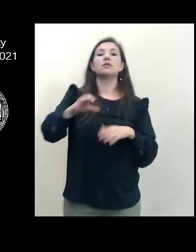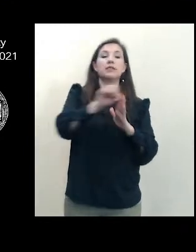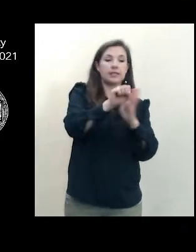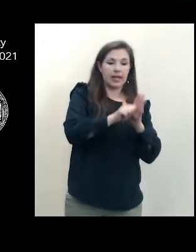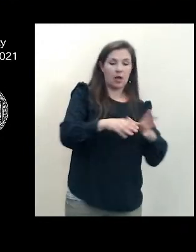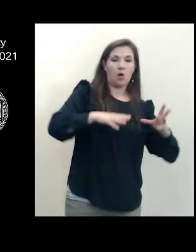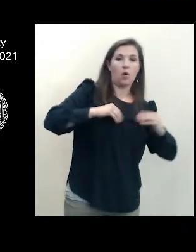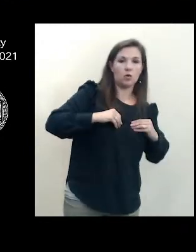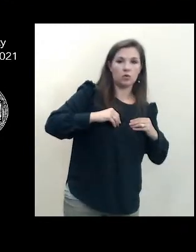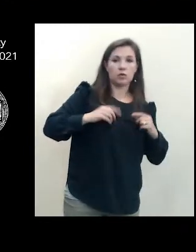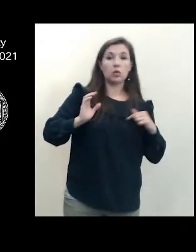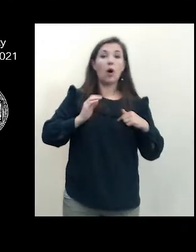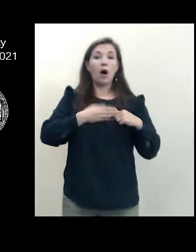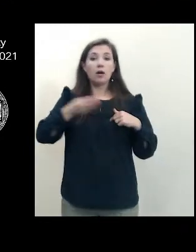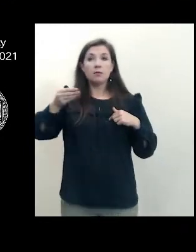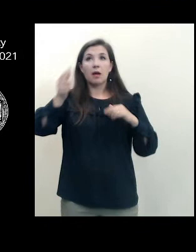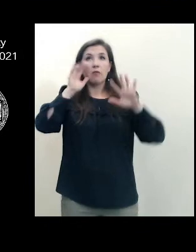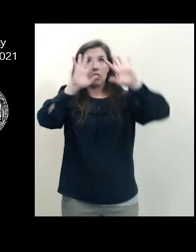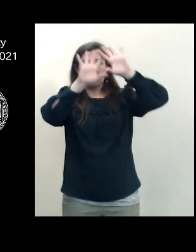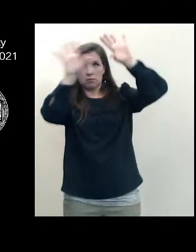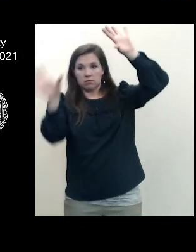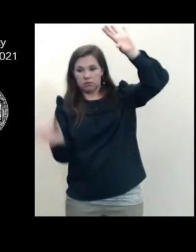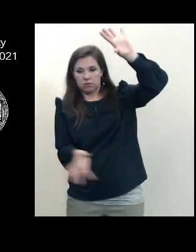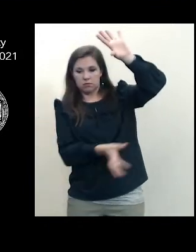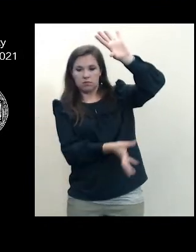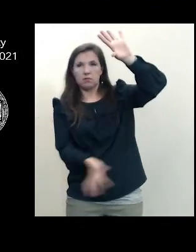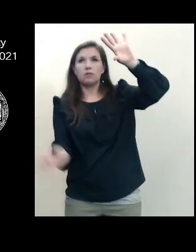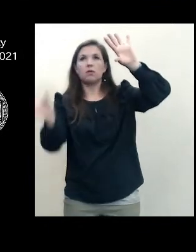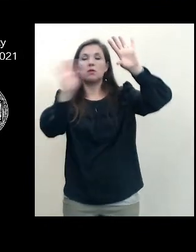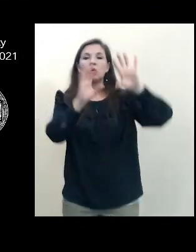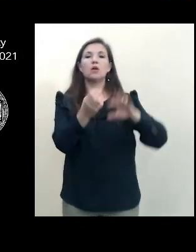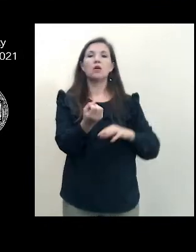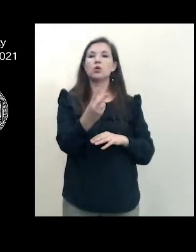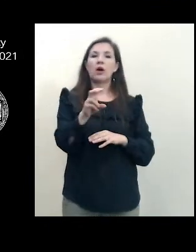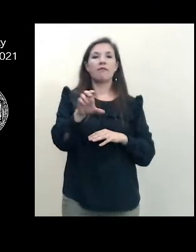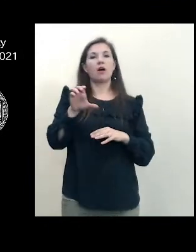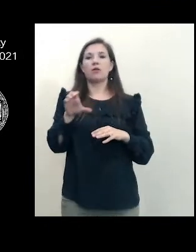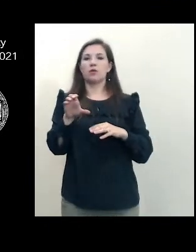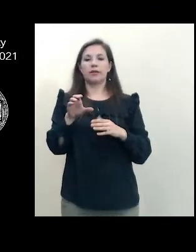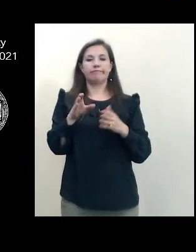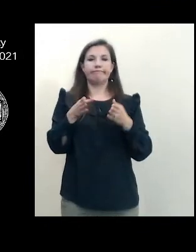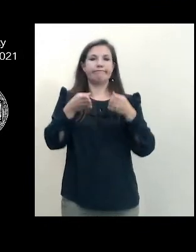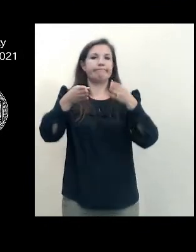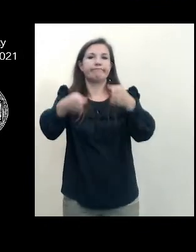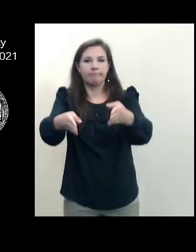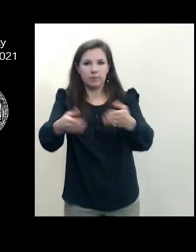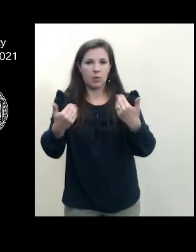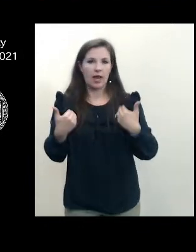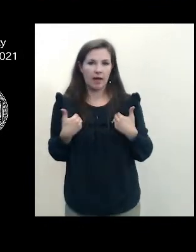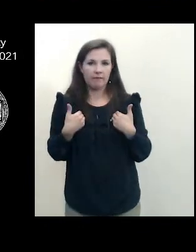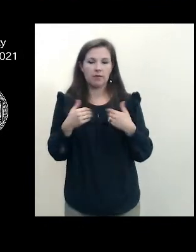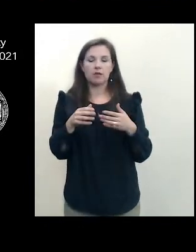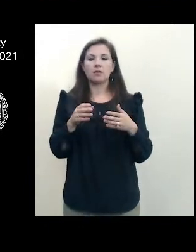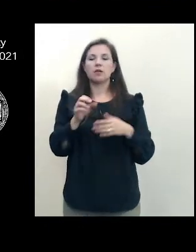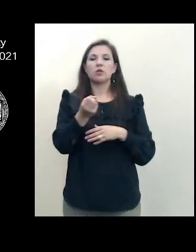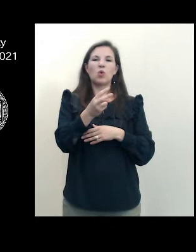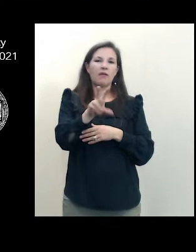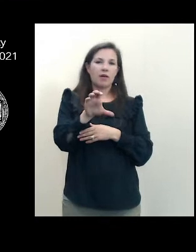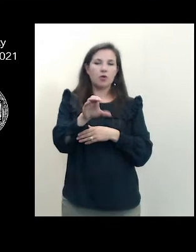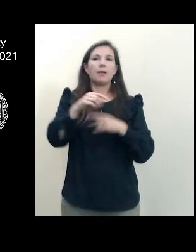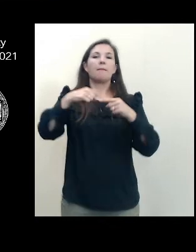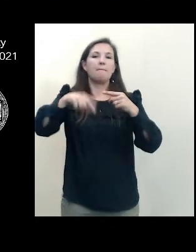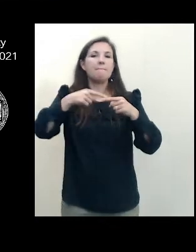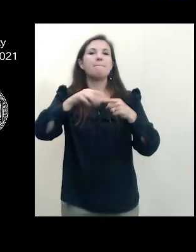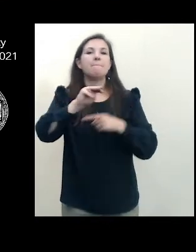is for the rest of the county, for the 1,200 centerline miles of roads that we have, which is equal to 2,400 lane miles of